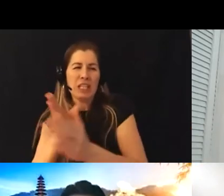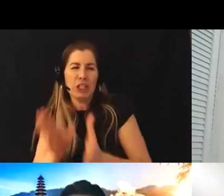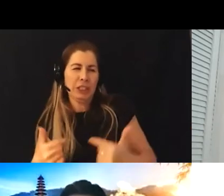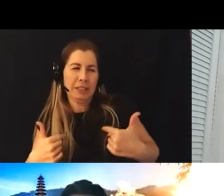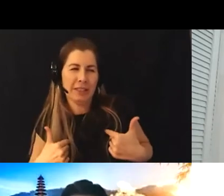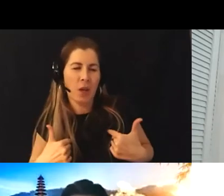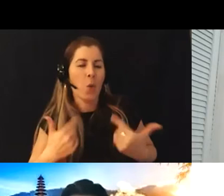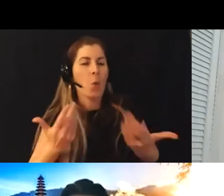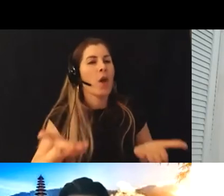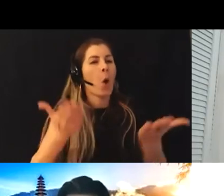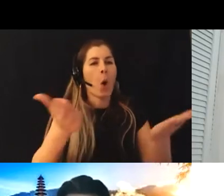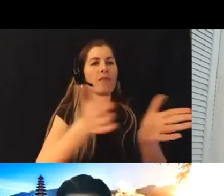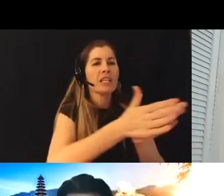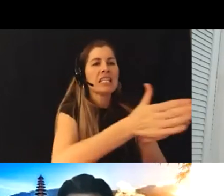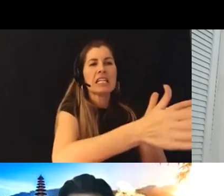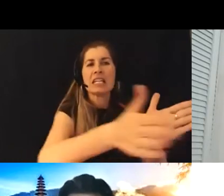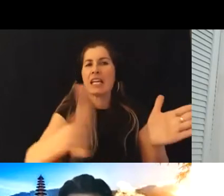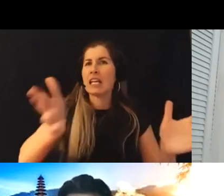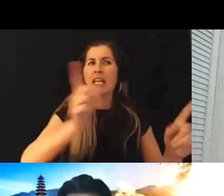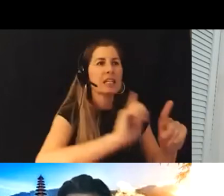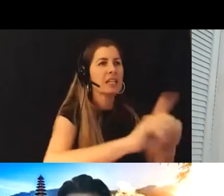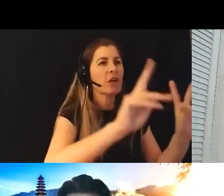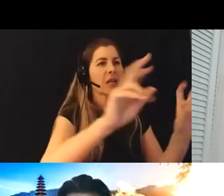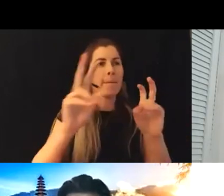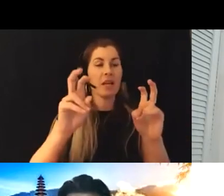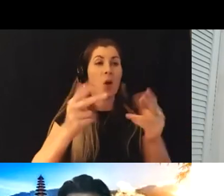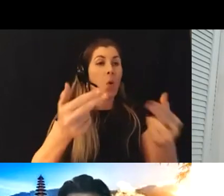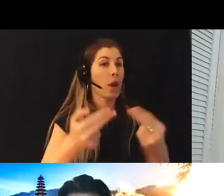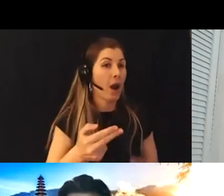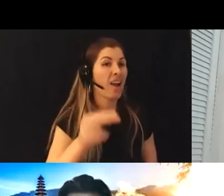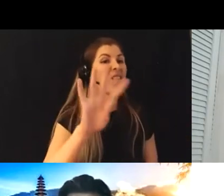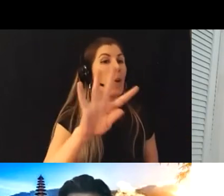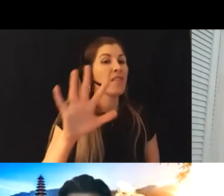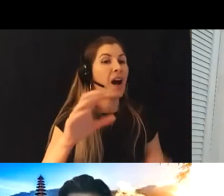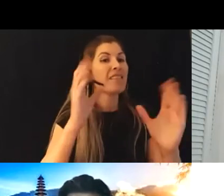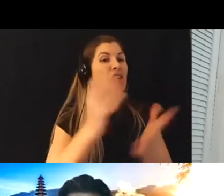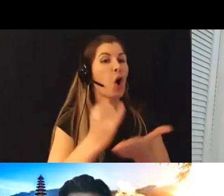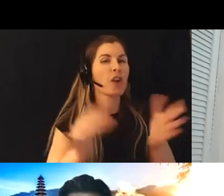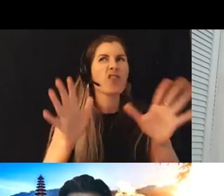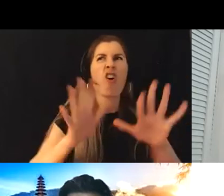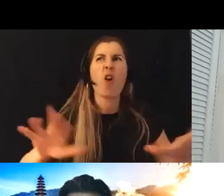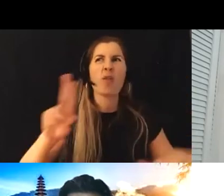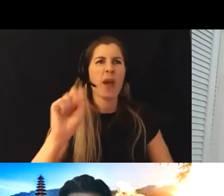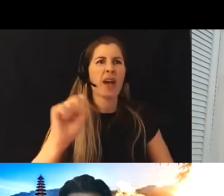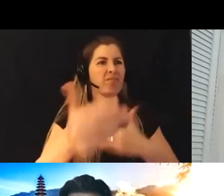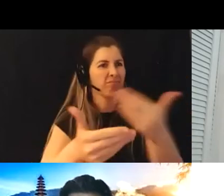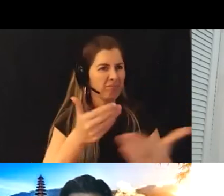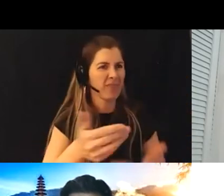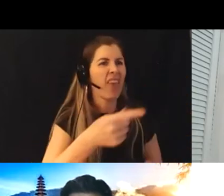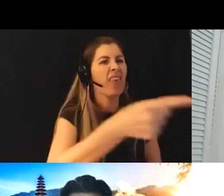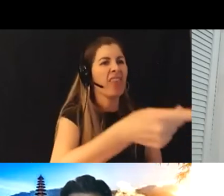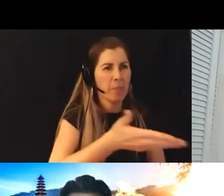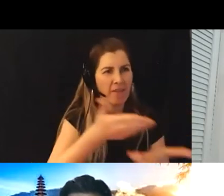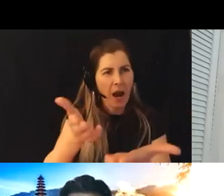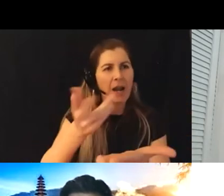wide range of topics. So we hired 45 other teaching artists from all across the United States to provide programming. And that was,